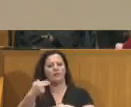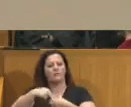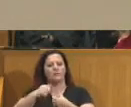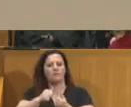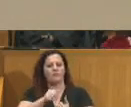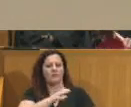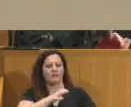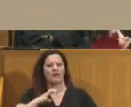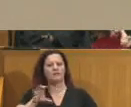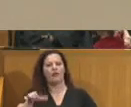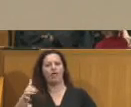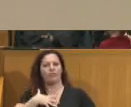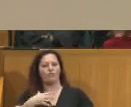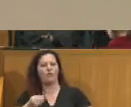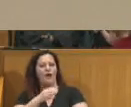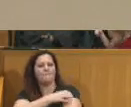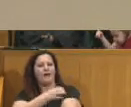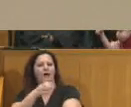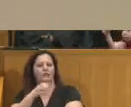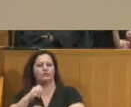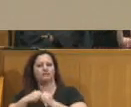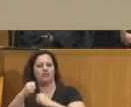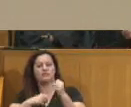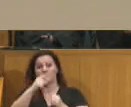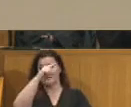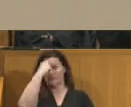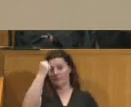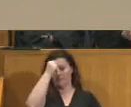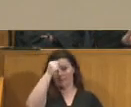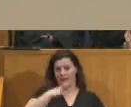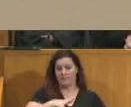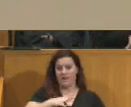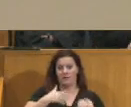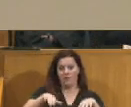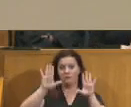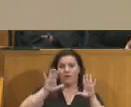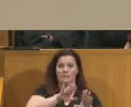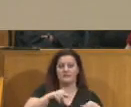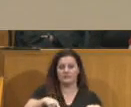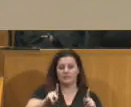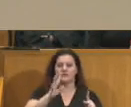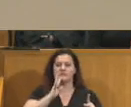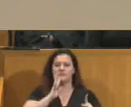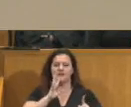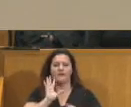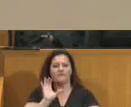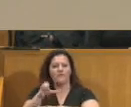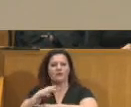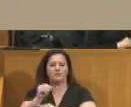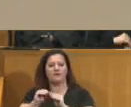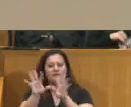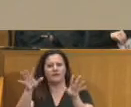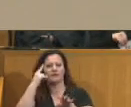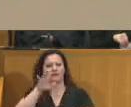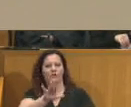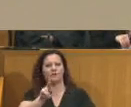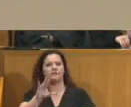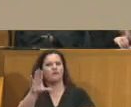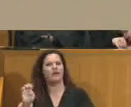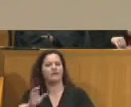it was written, in other words, the white power structure rules the black community through local blacks who